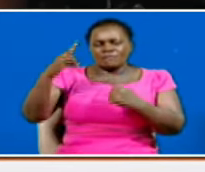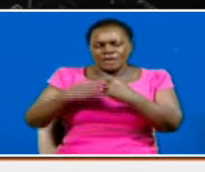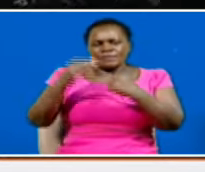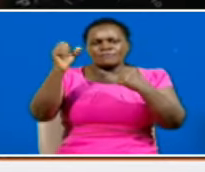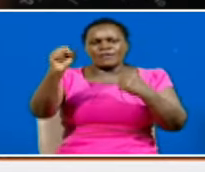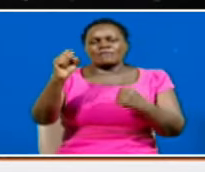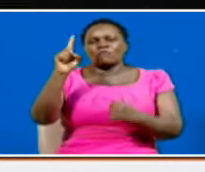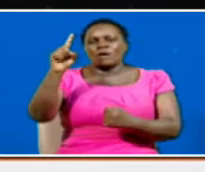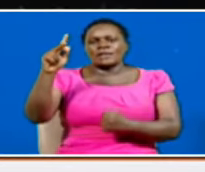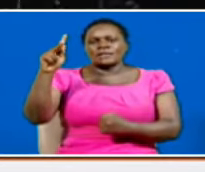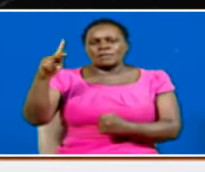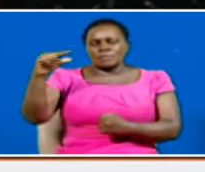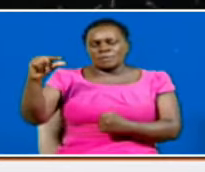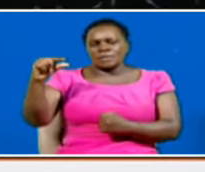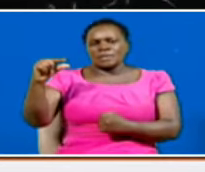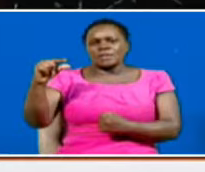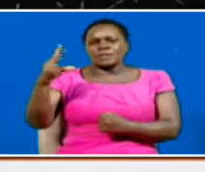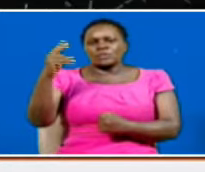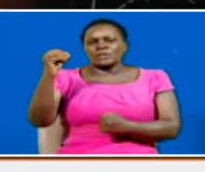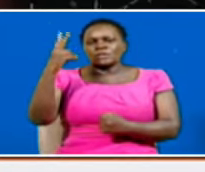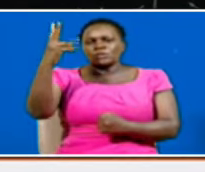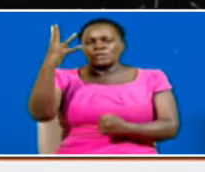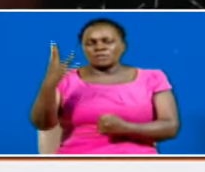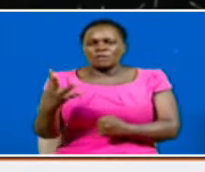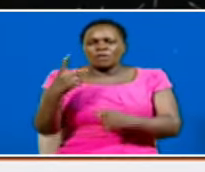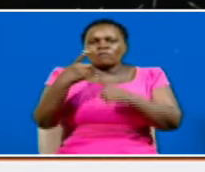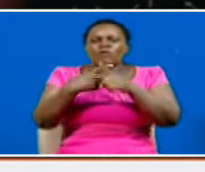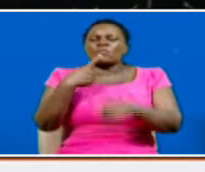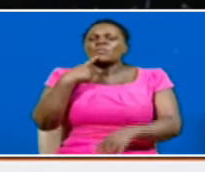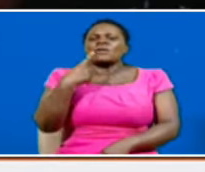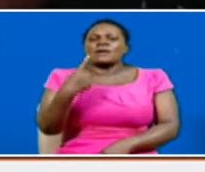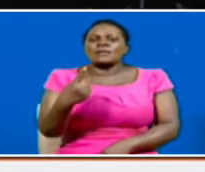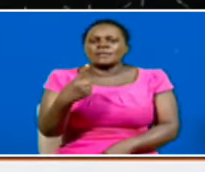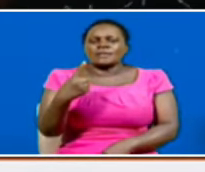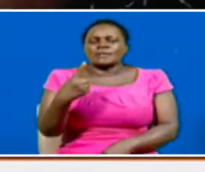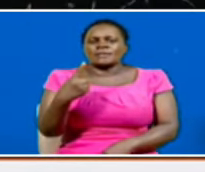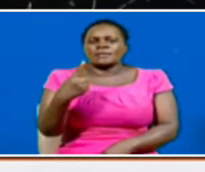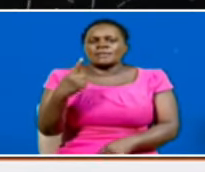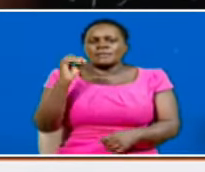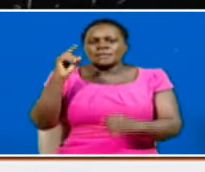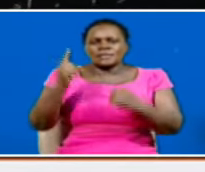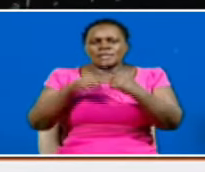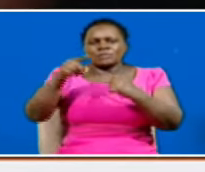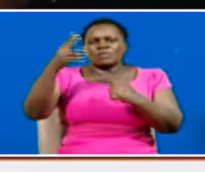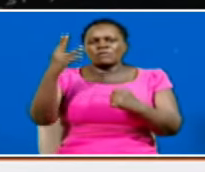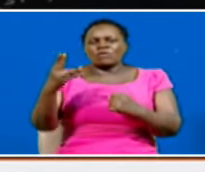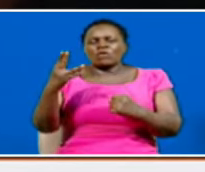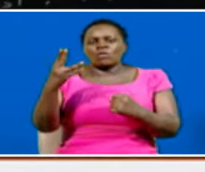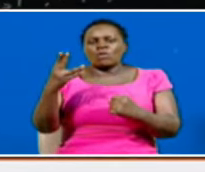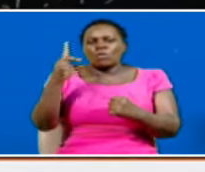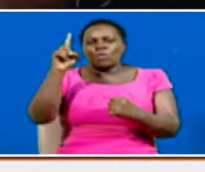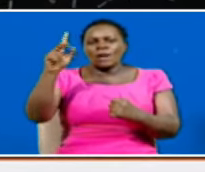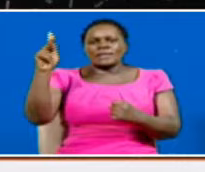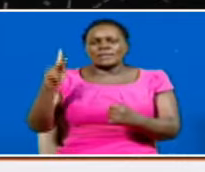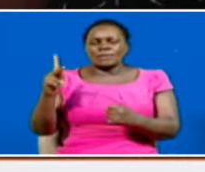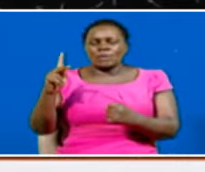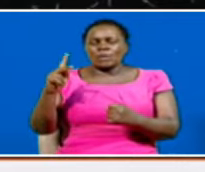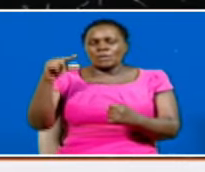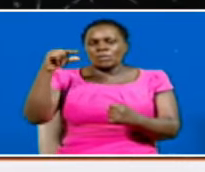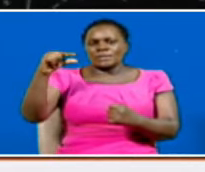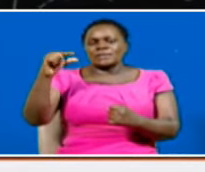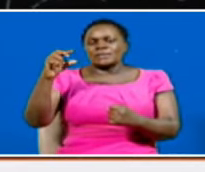1.9585 per kilowatt in April 2024 from a high of Kenya shillings 6.4634 per kilowatt in